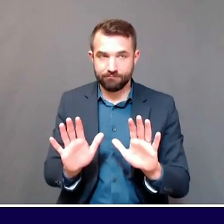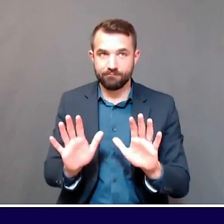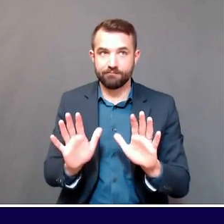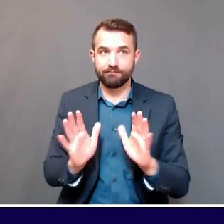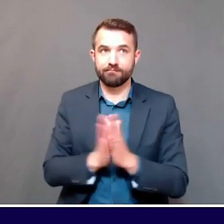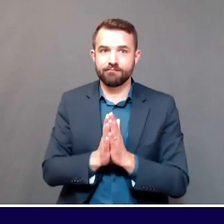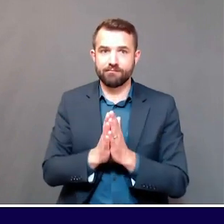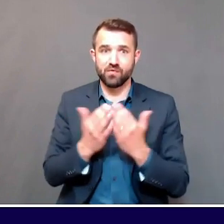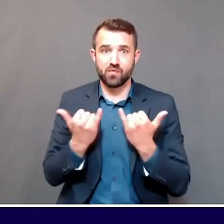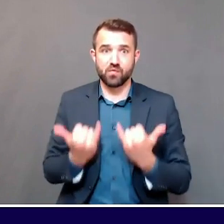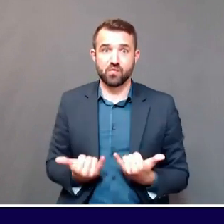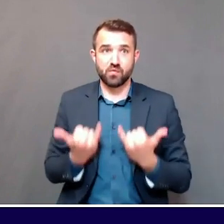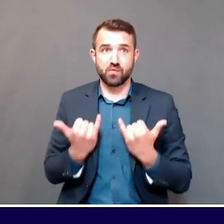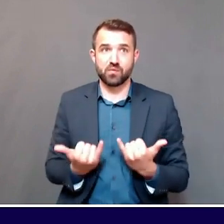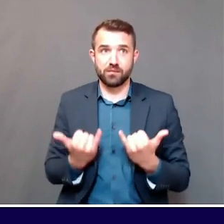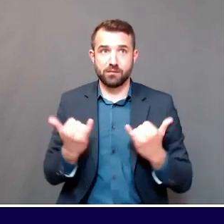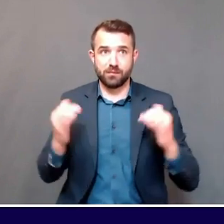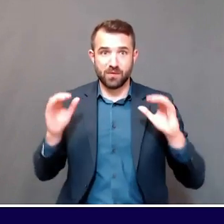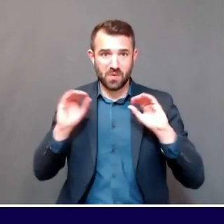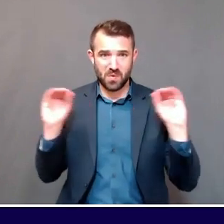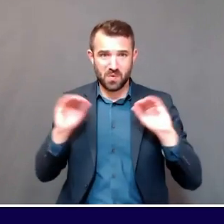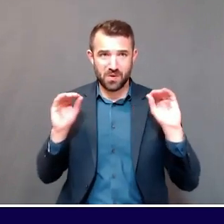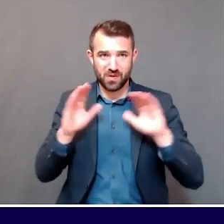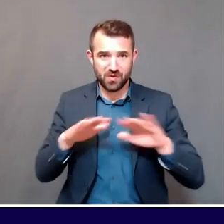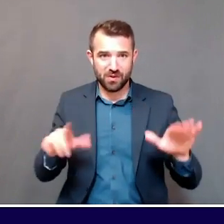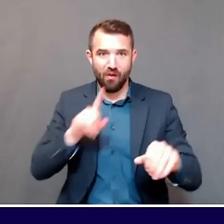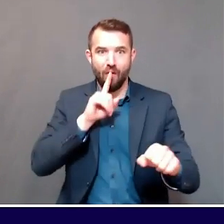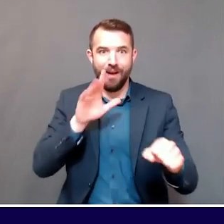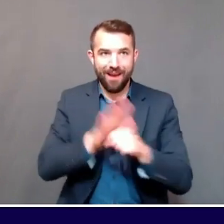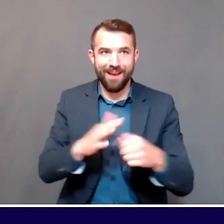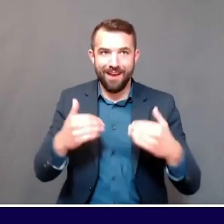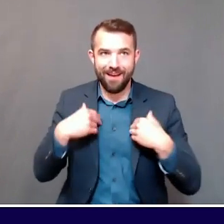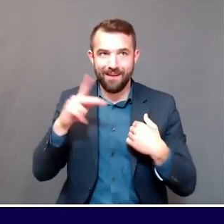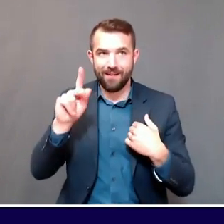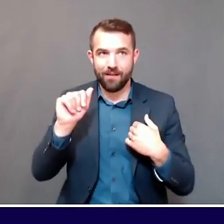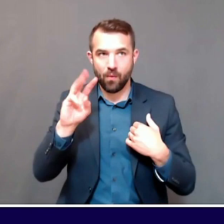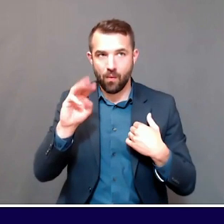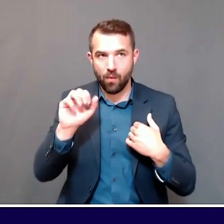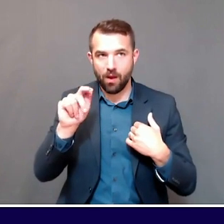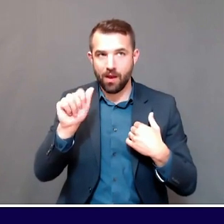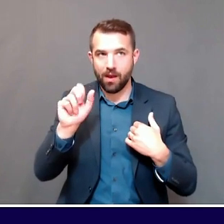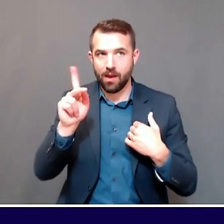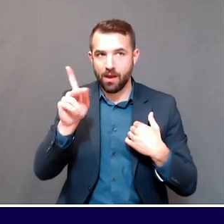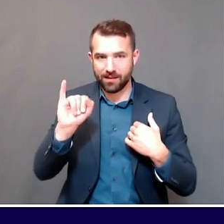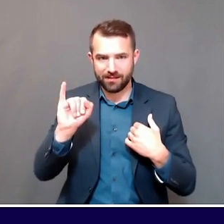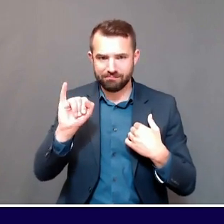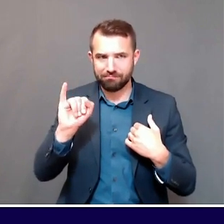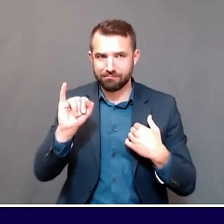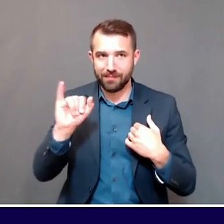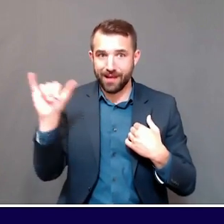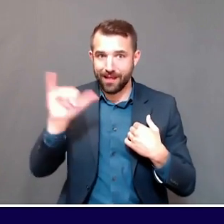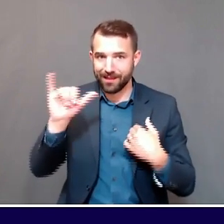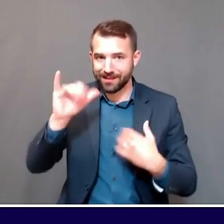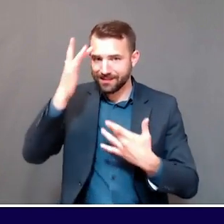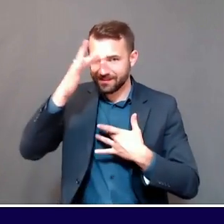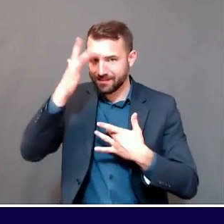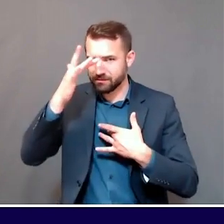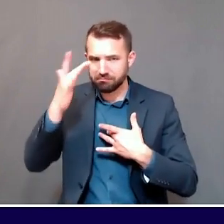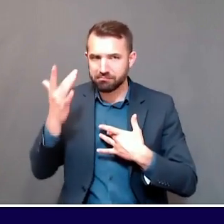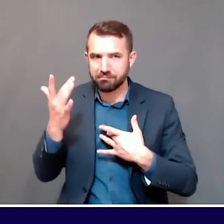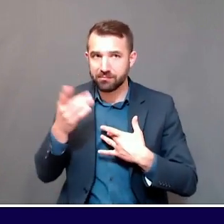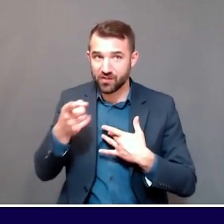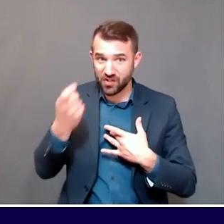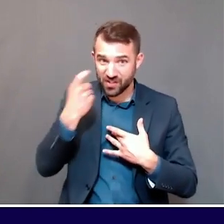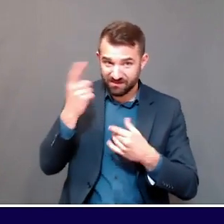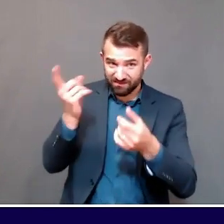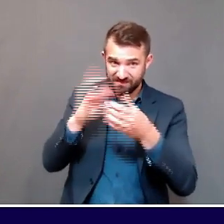right now who have been confirmed to have this Kawasaki-like illness. I understand based on what you've just told me, and I don't